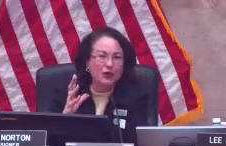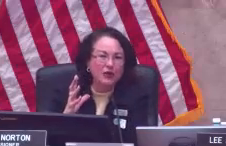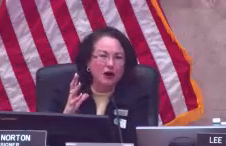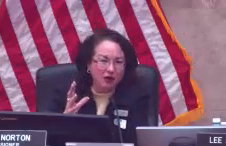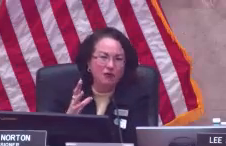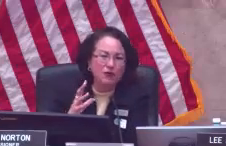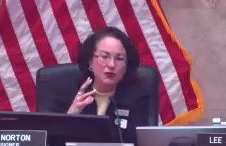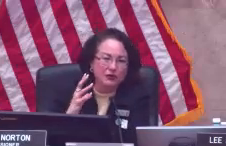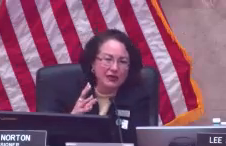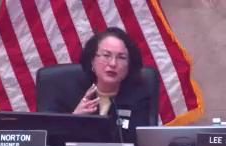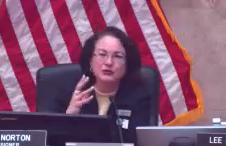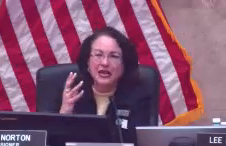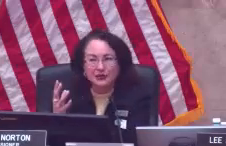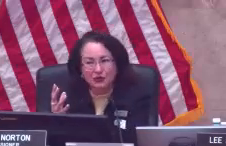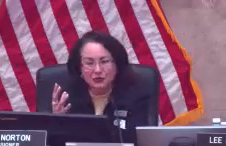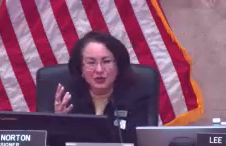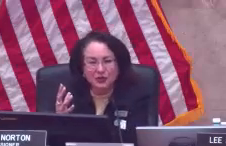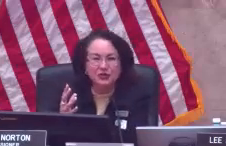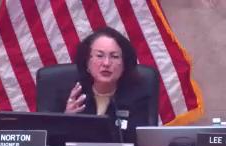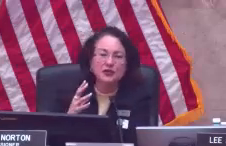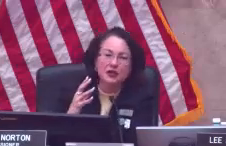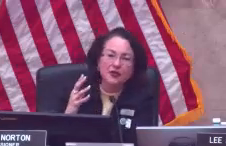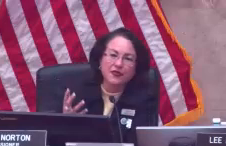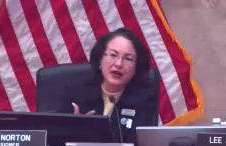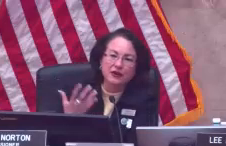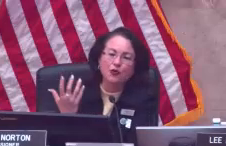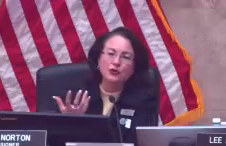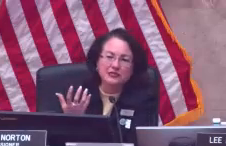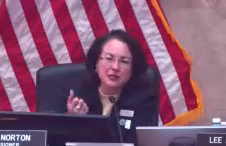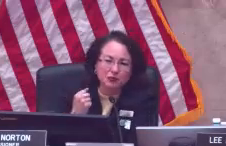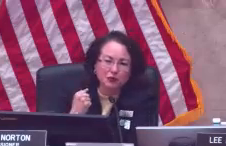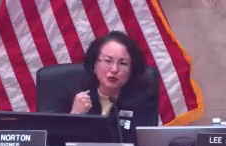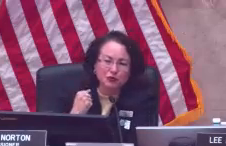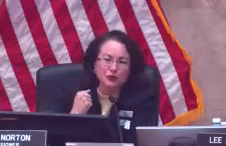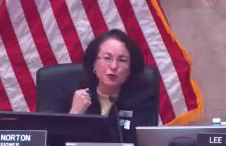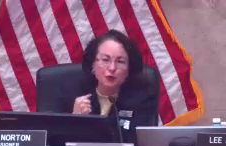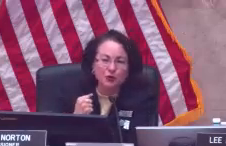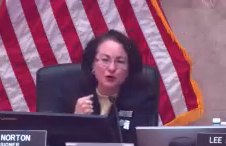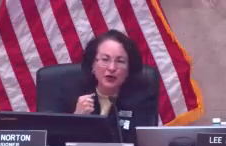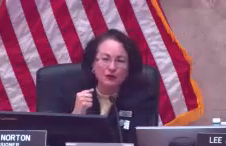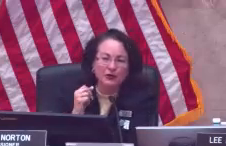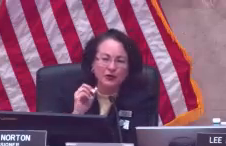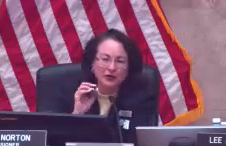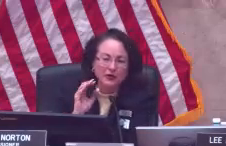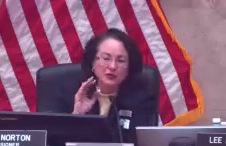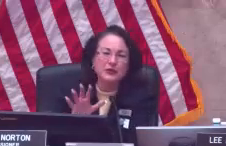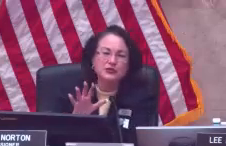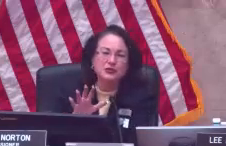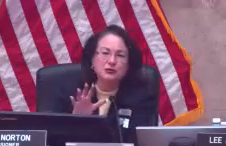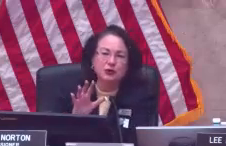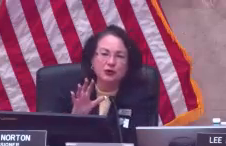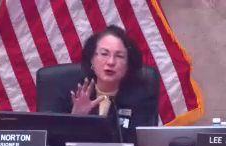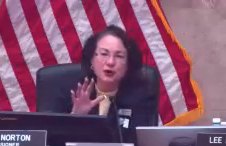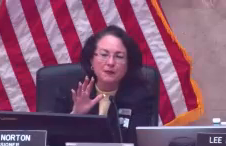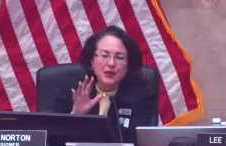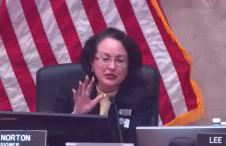where we are with land use and transportation. That holistic approach was so important and really speaks